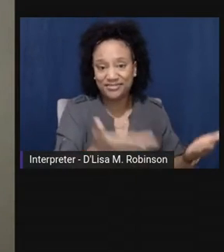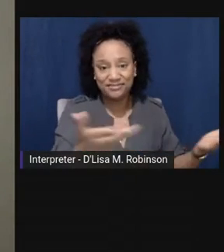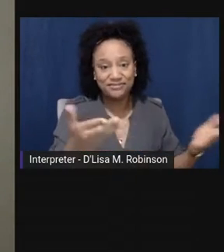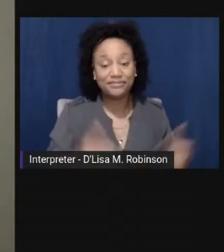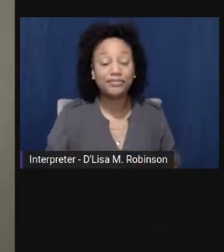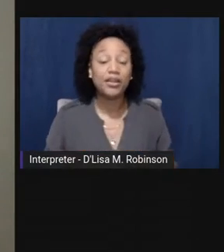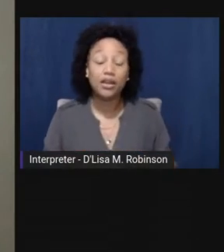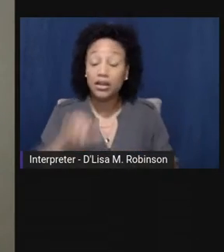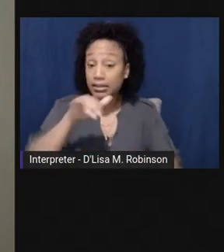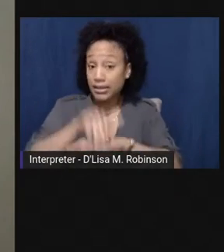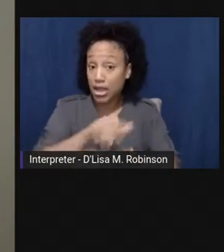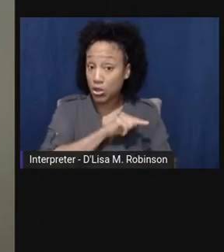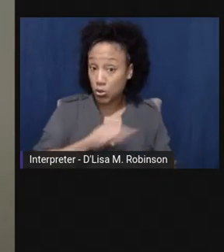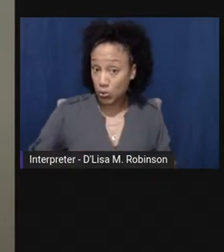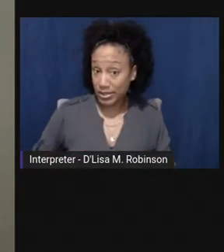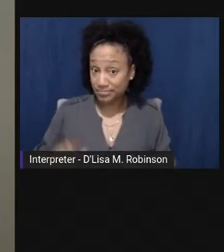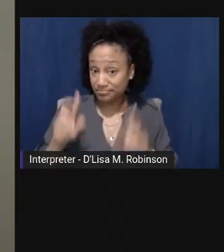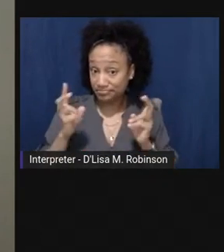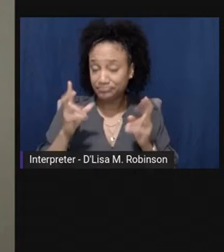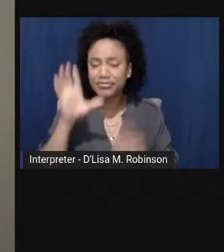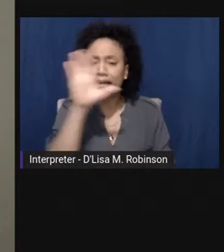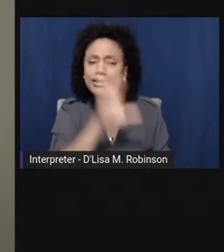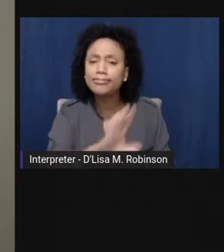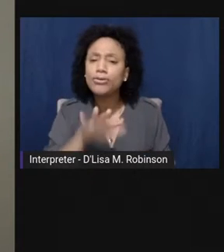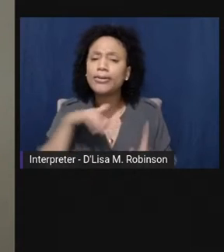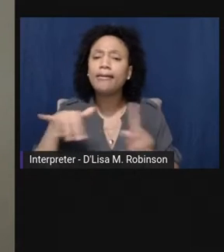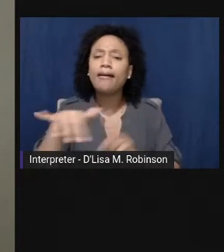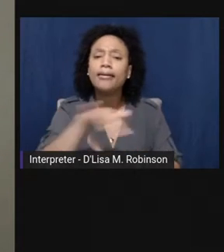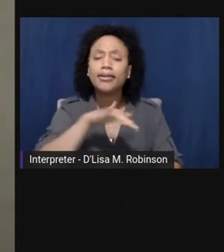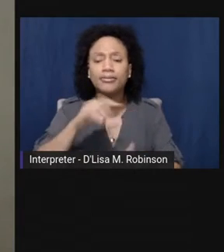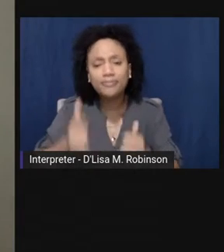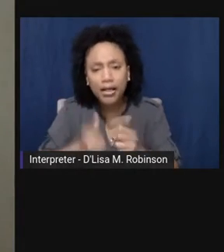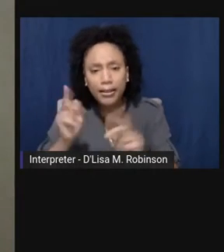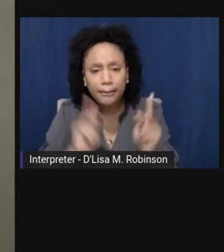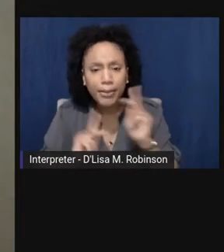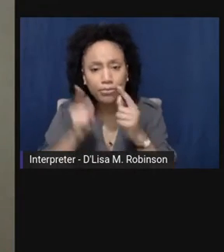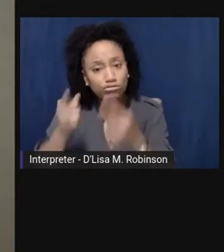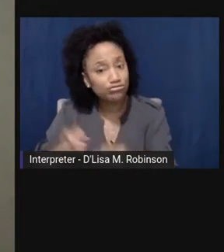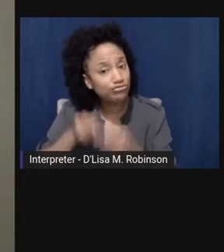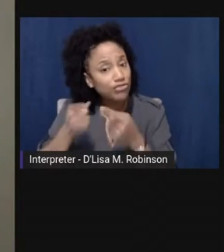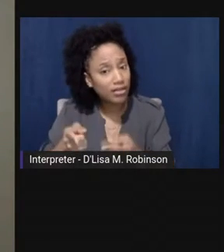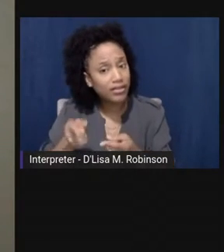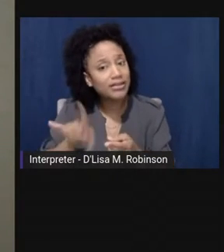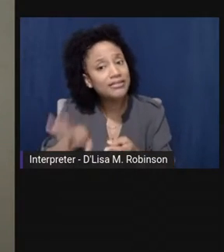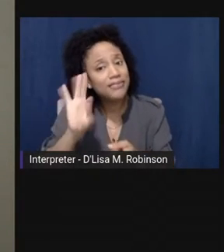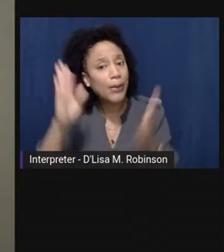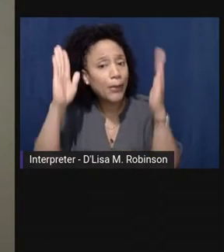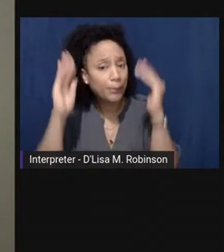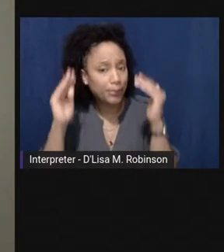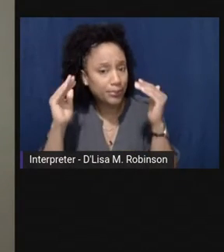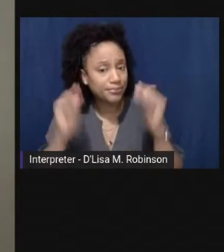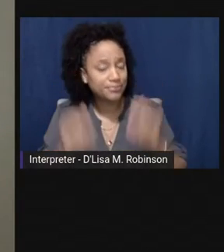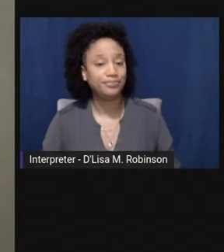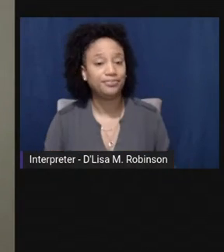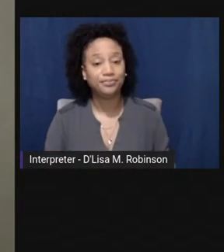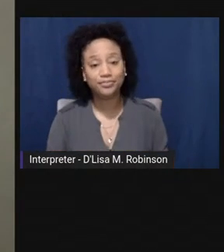with NightQueen, we're exploring this context by following people struggling to find hope.